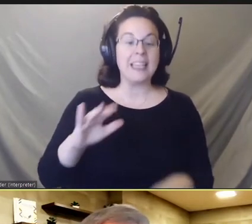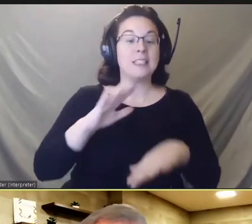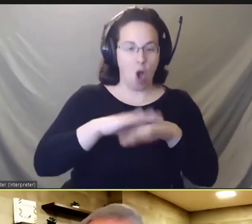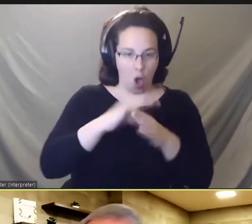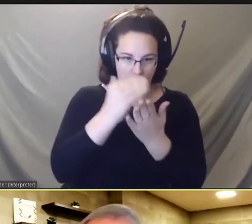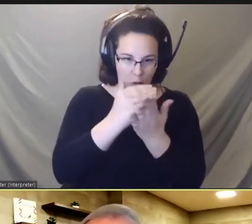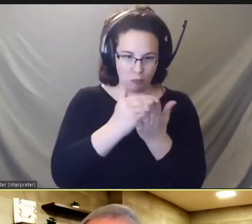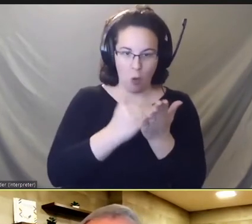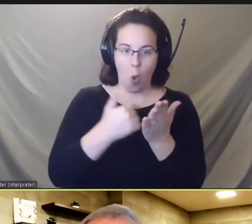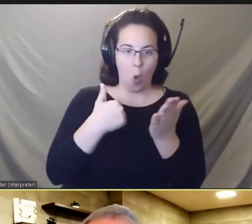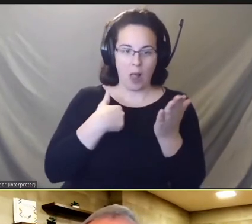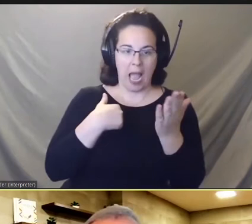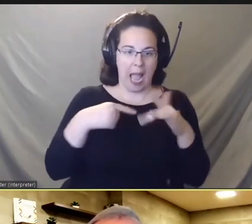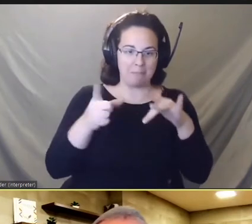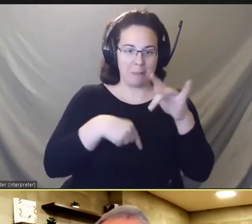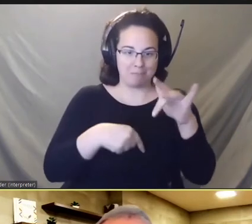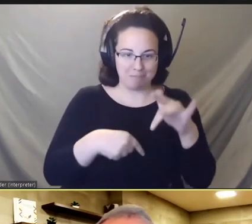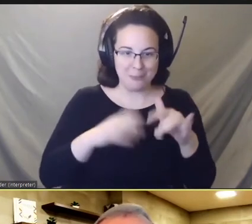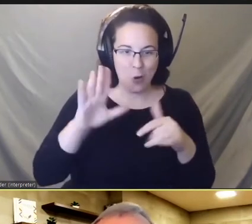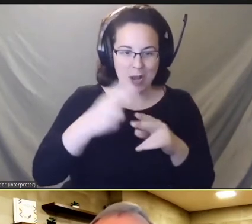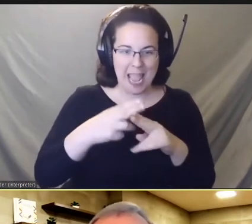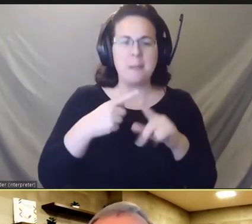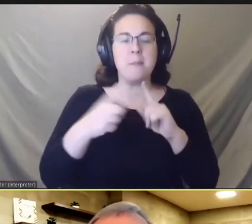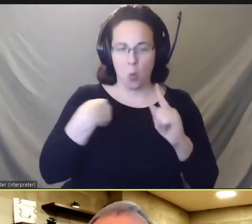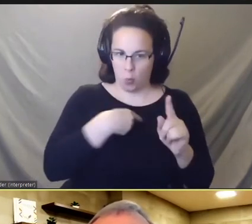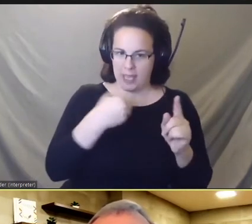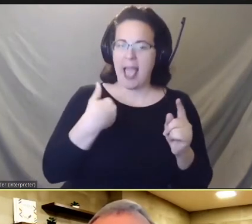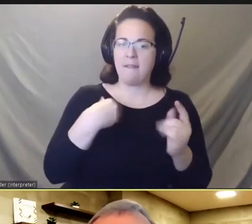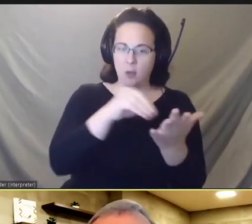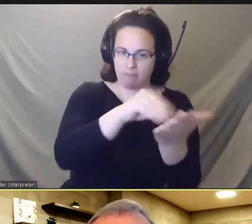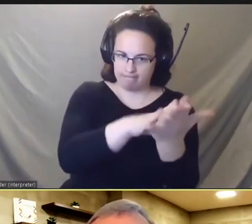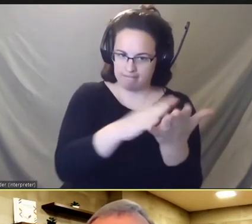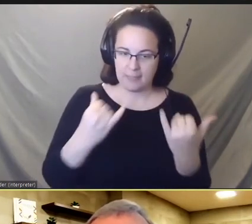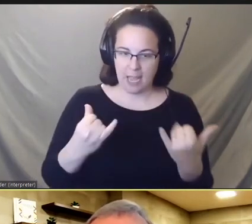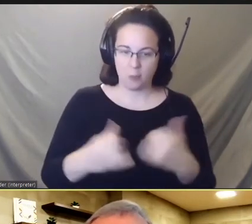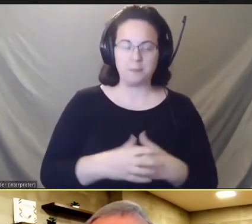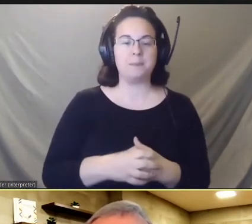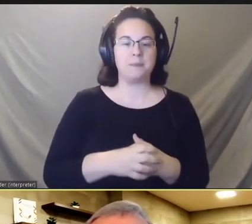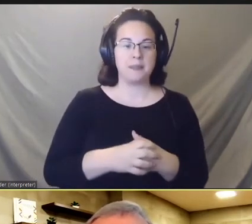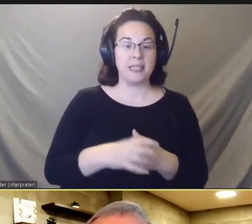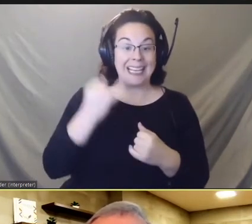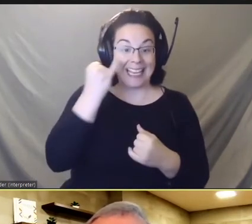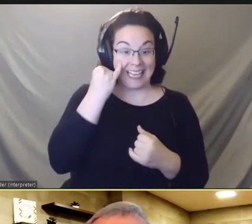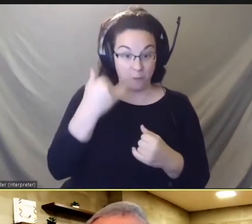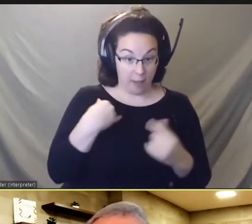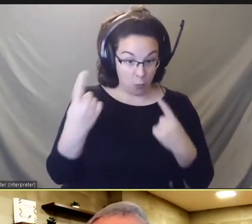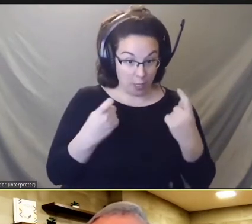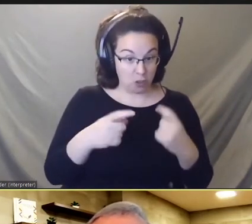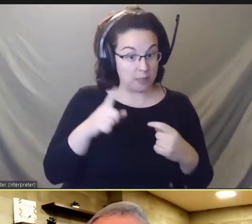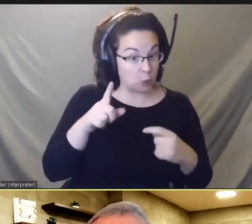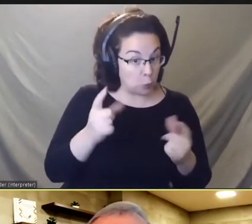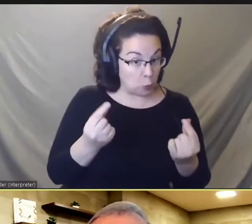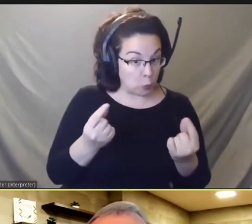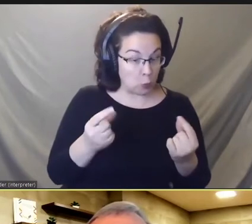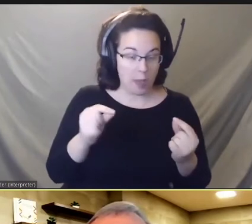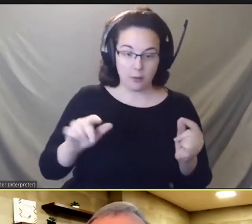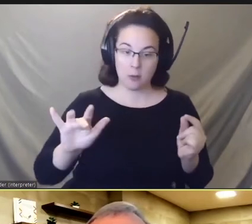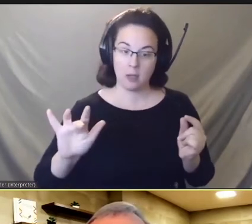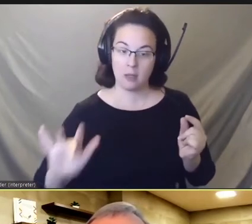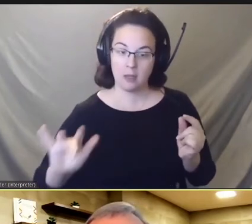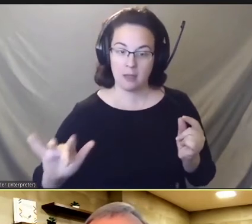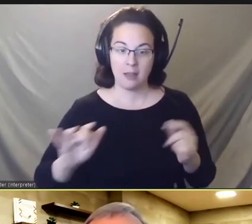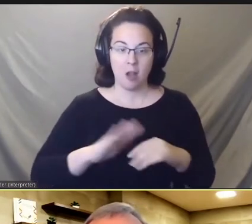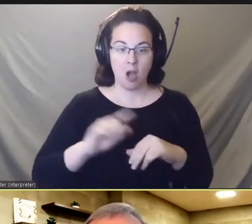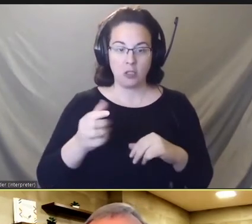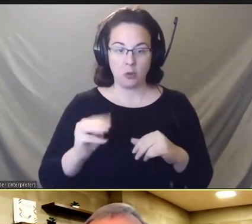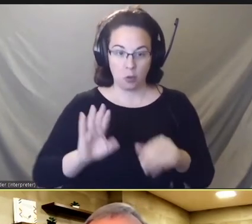so we have you counted off. But if anyone has questions, you have to raise your hand, and I'll recognize